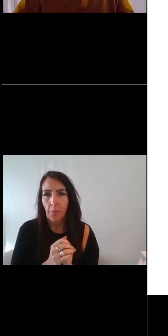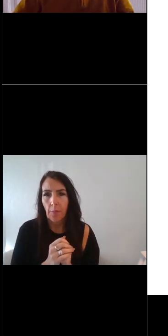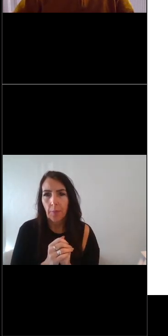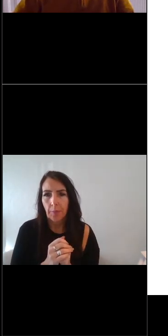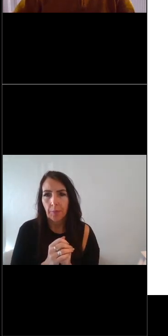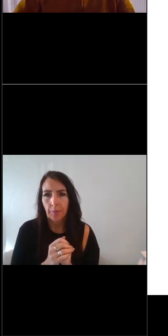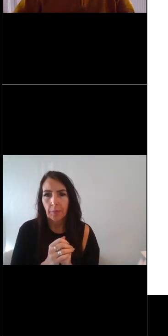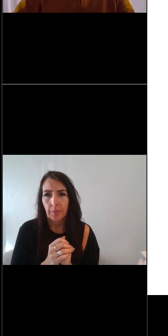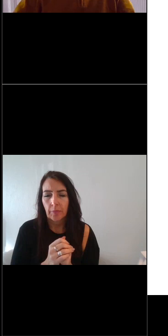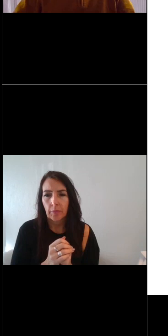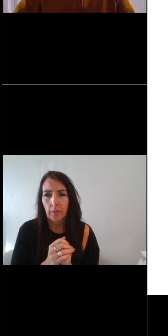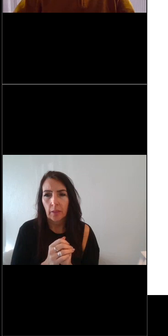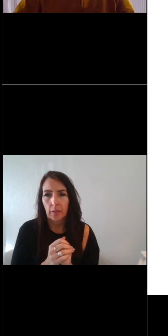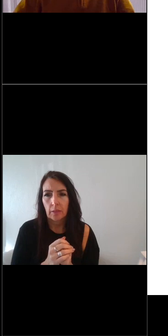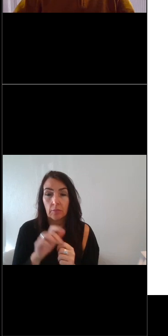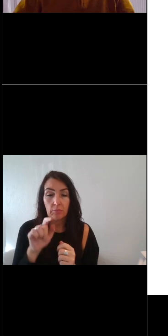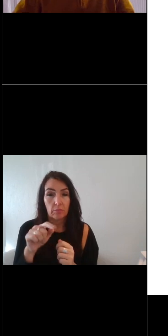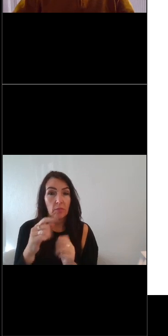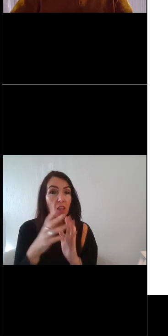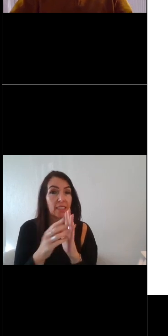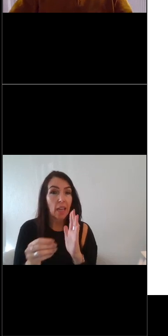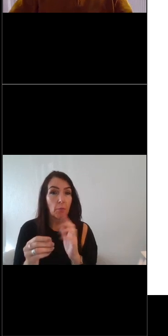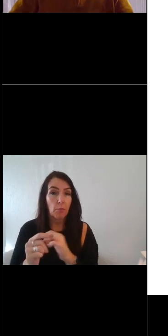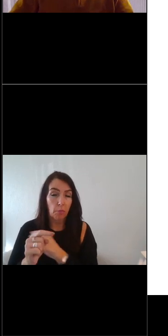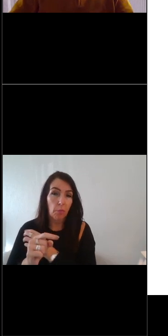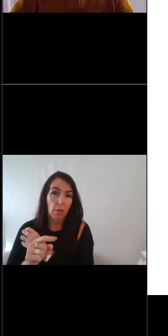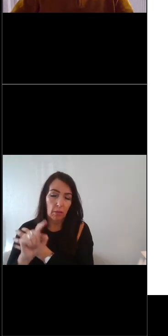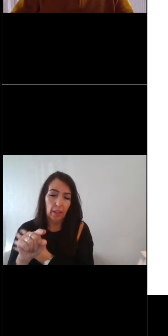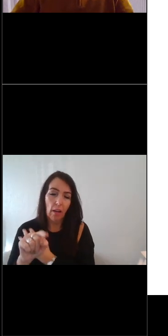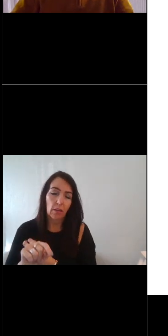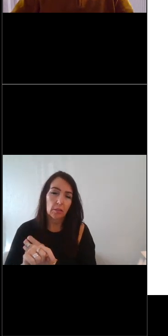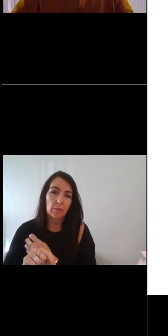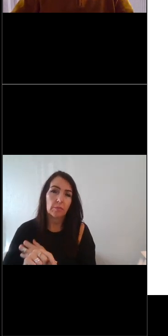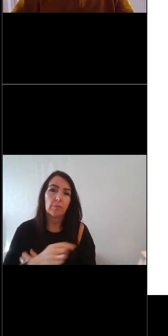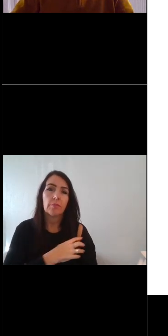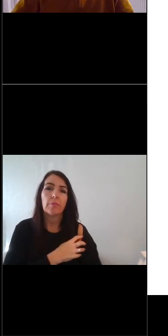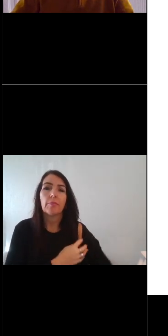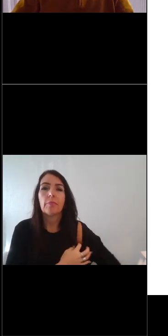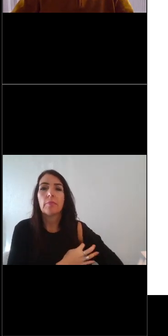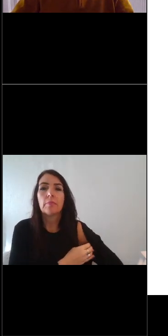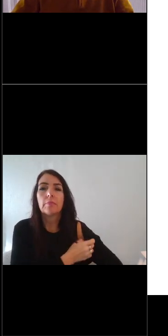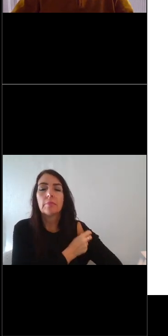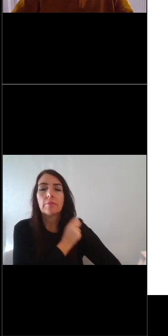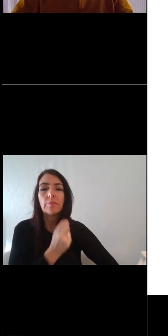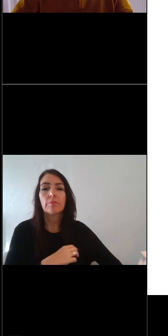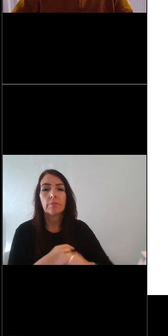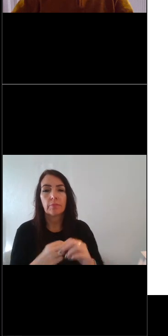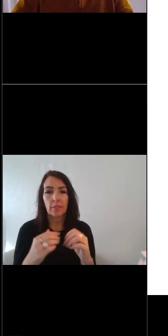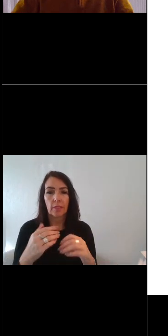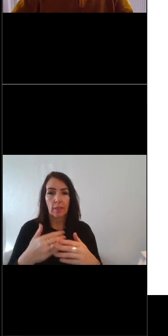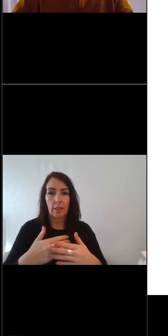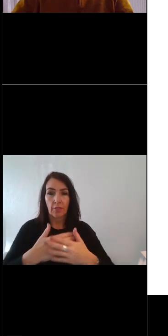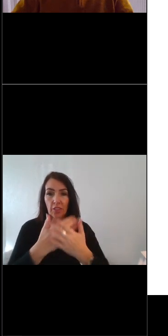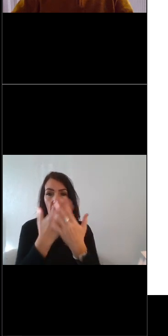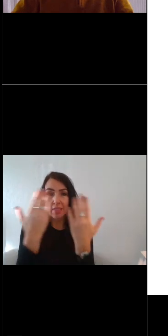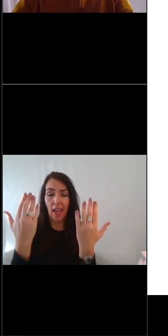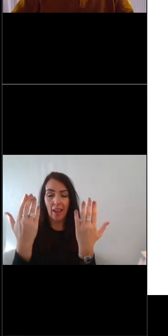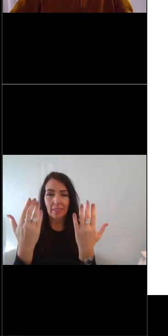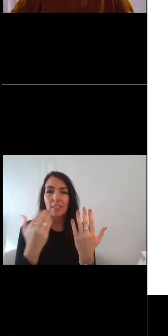in the example that you can see on this page, there's light green shading, and